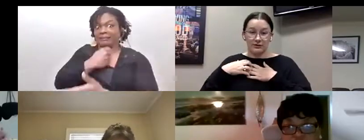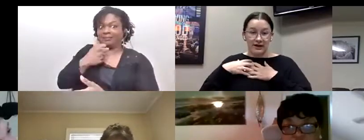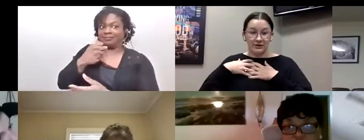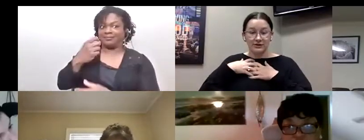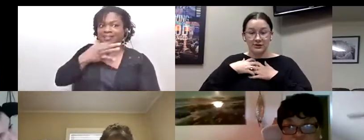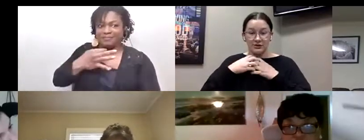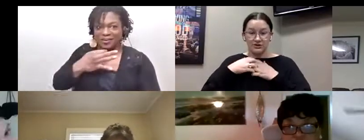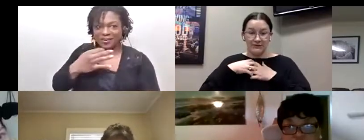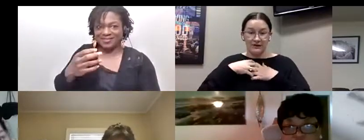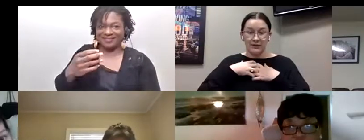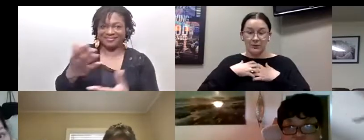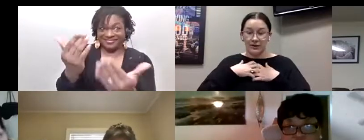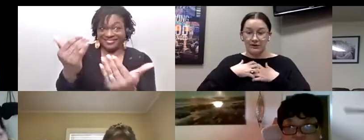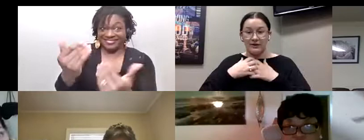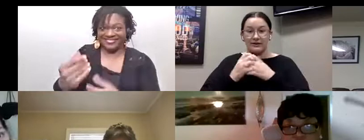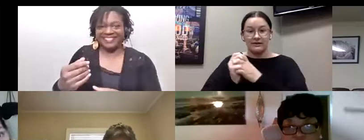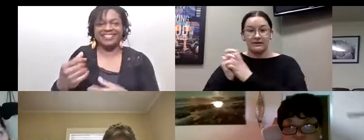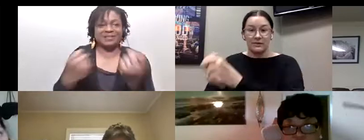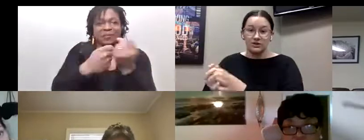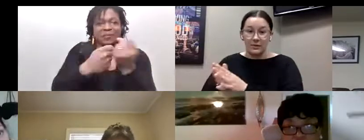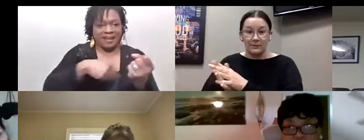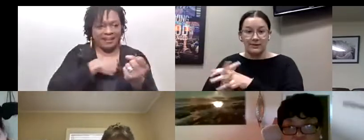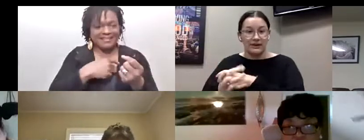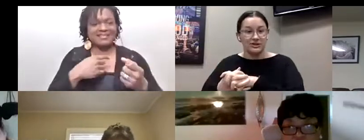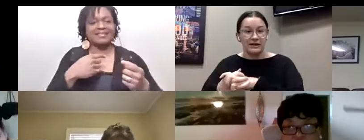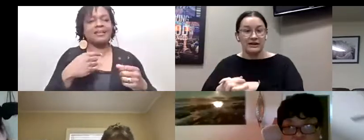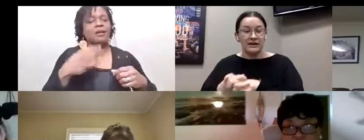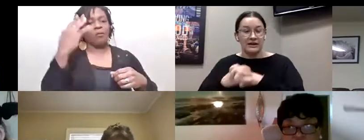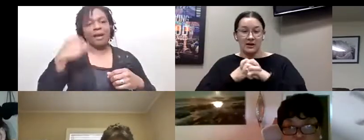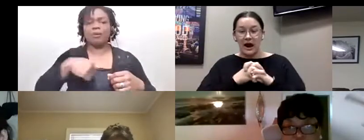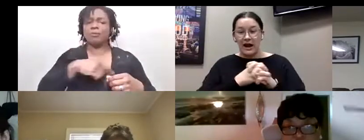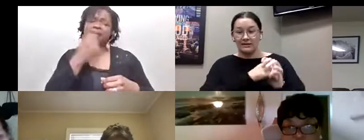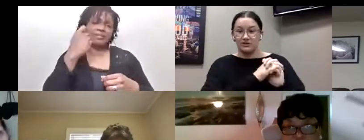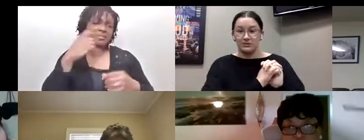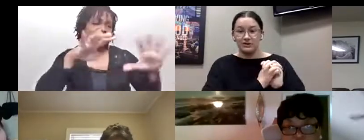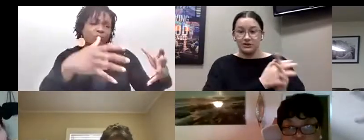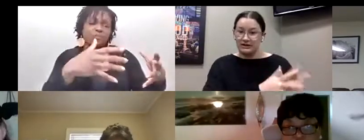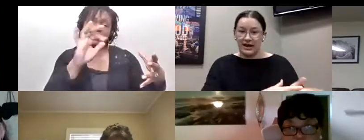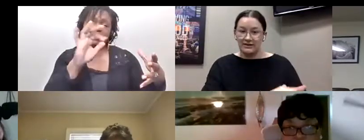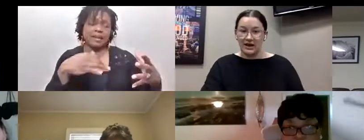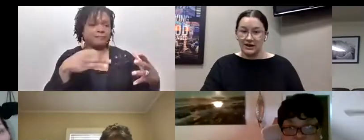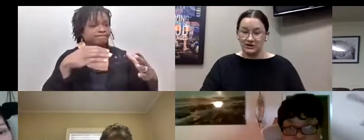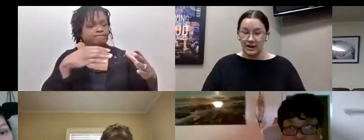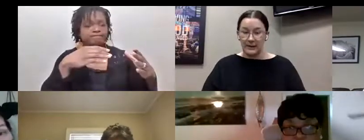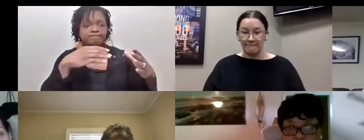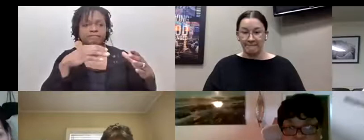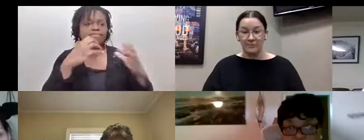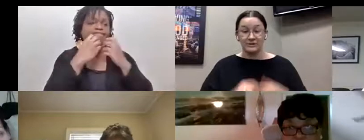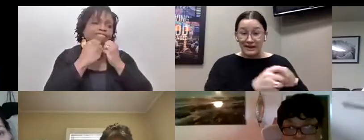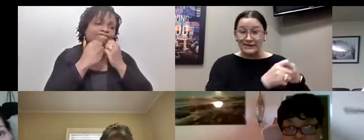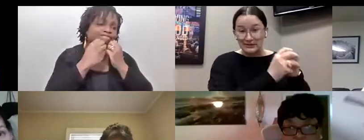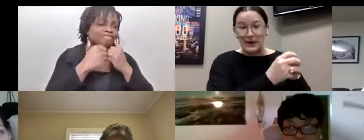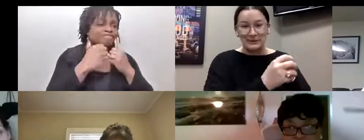victims and survivors of human trafficking, we understand that this is a special population. In our eyes, it should be treated as such,